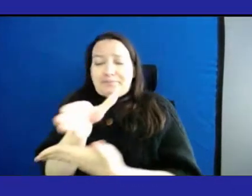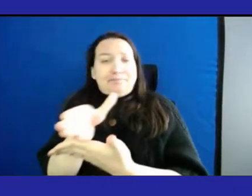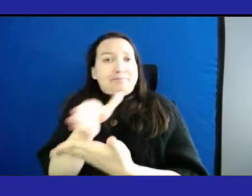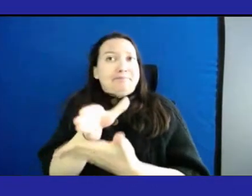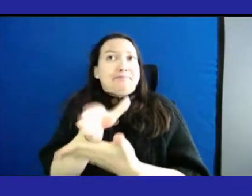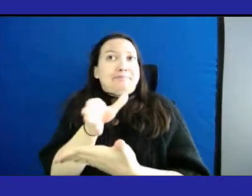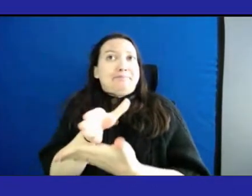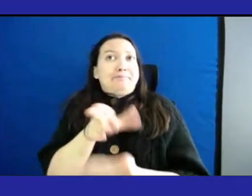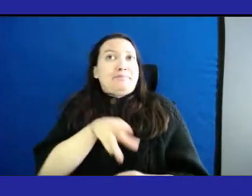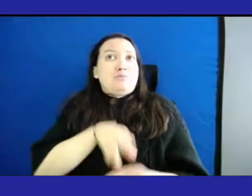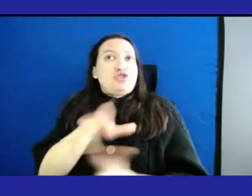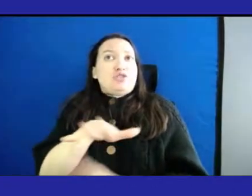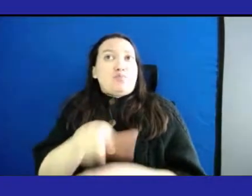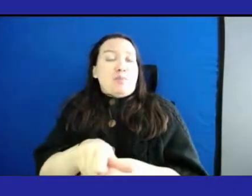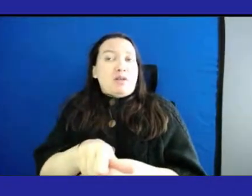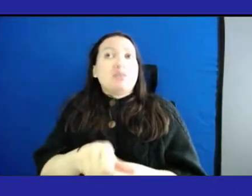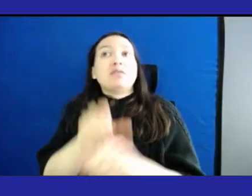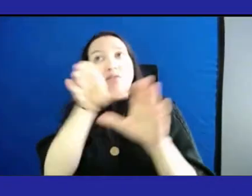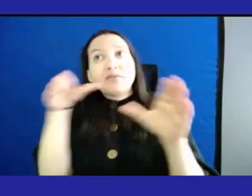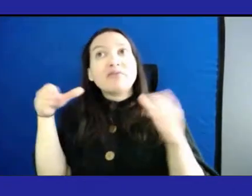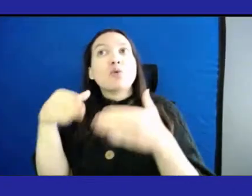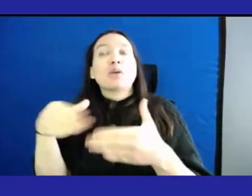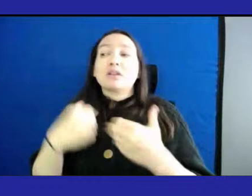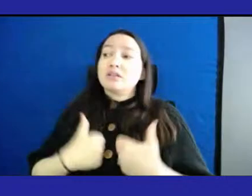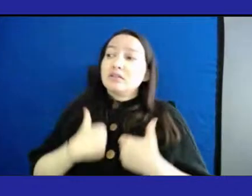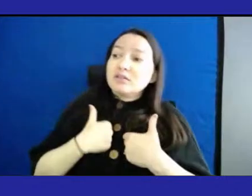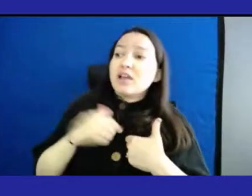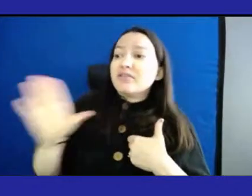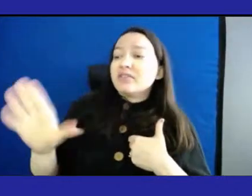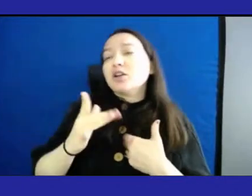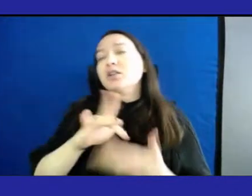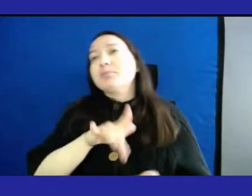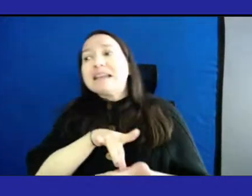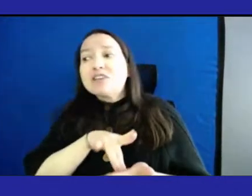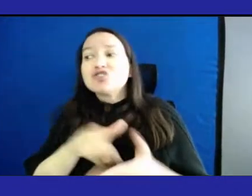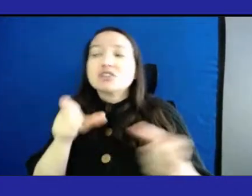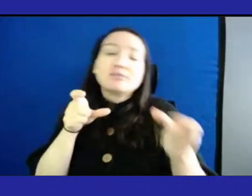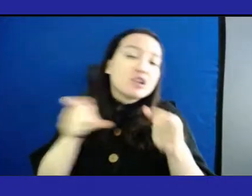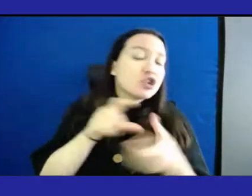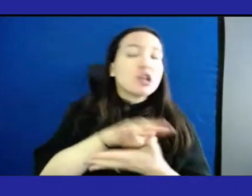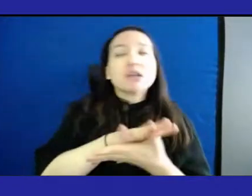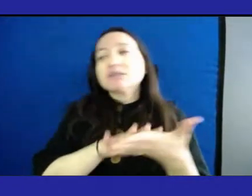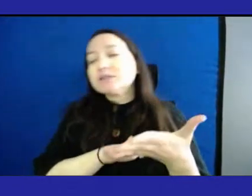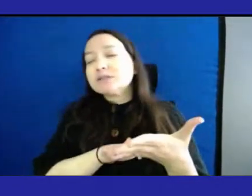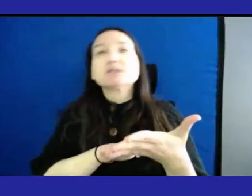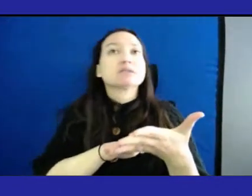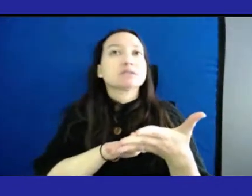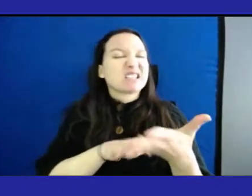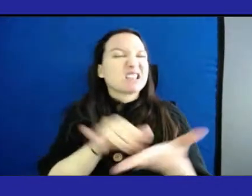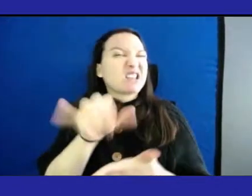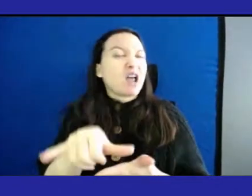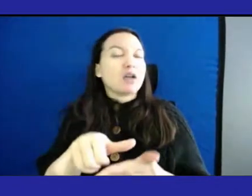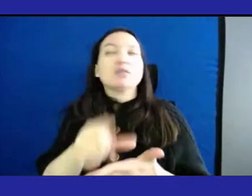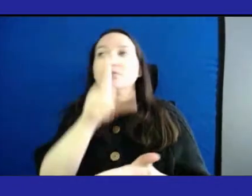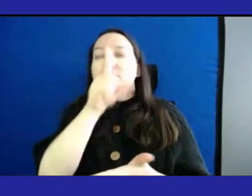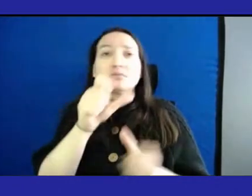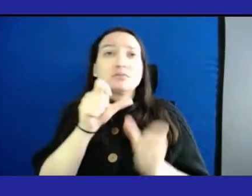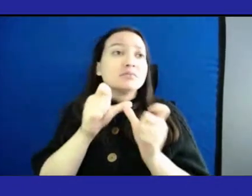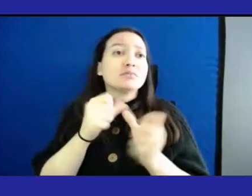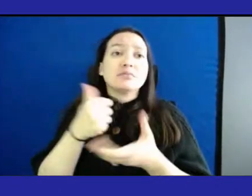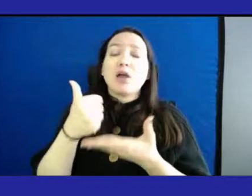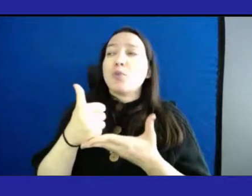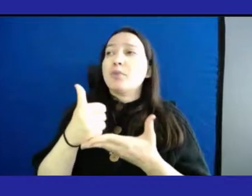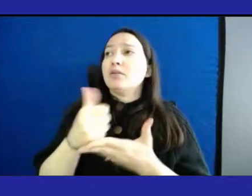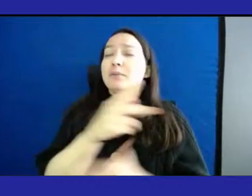in order to focus on lifestyle or medication management, anything like that, to really help the patient to achieve